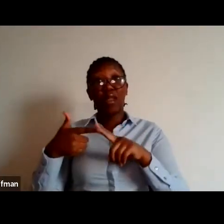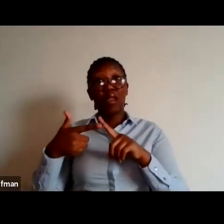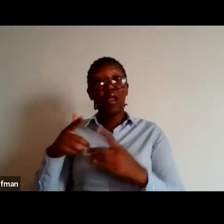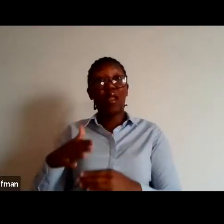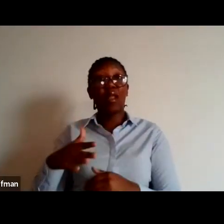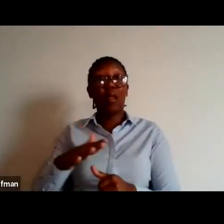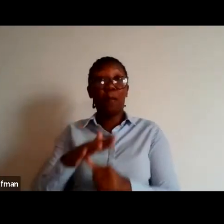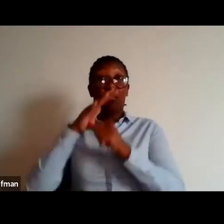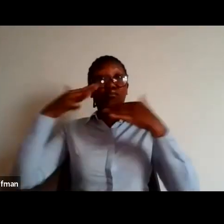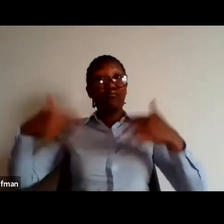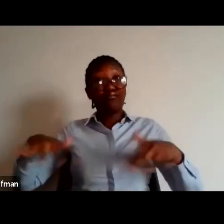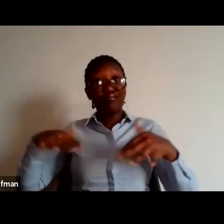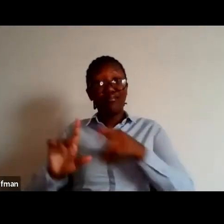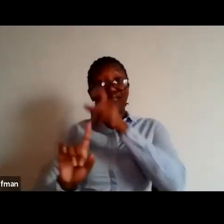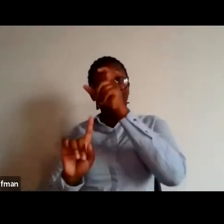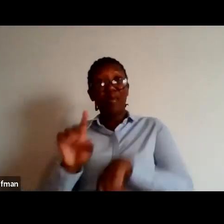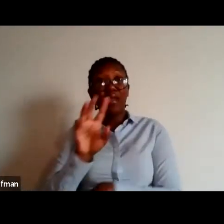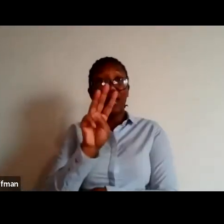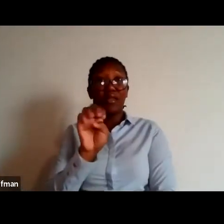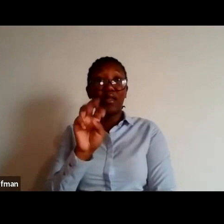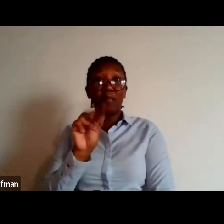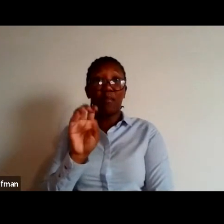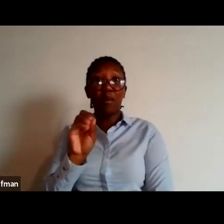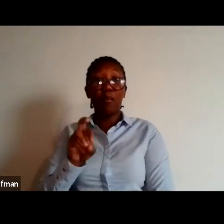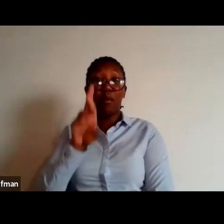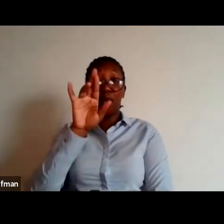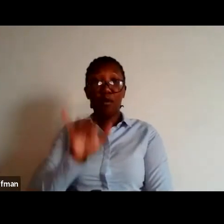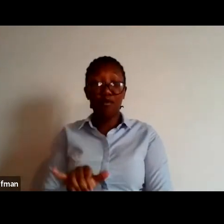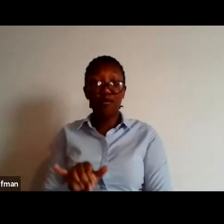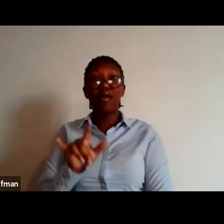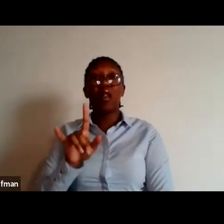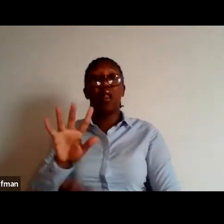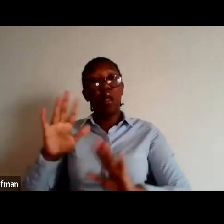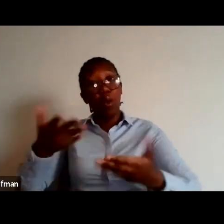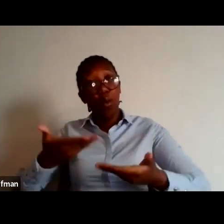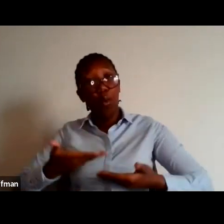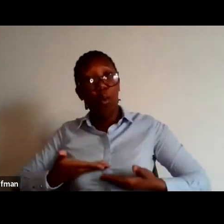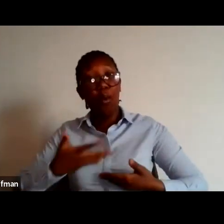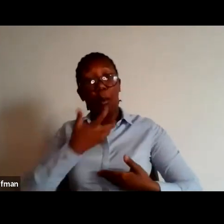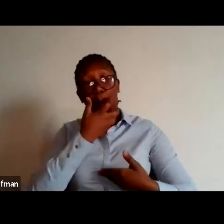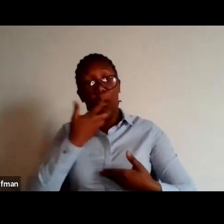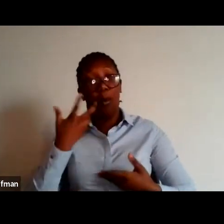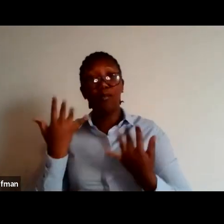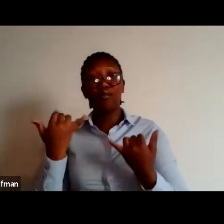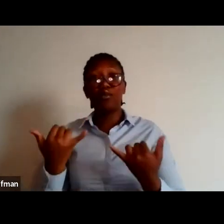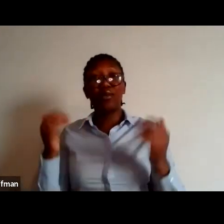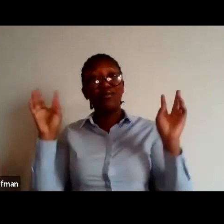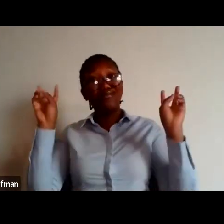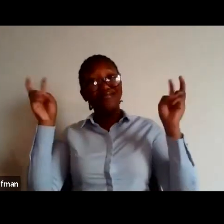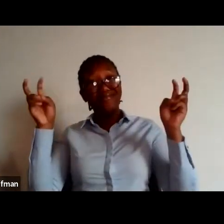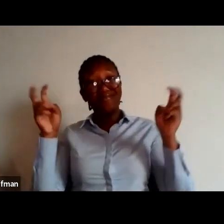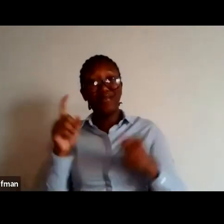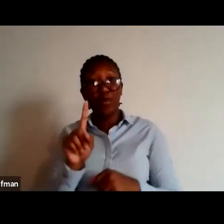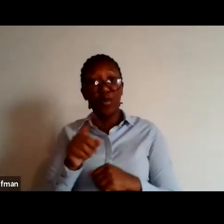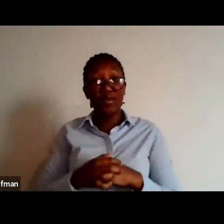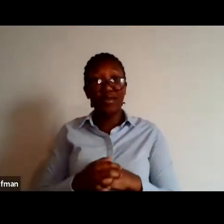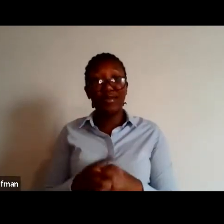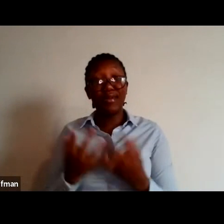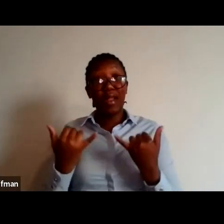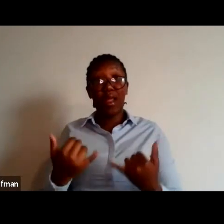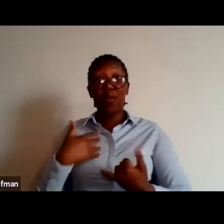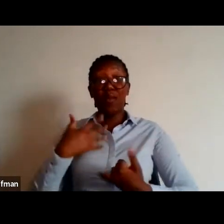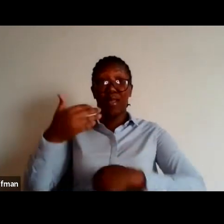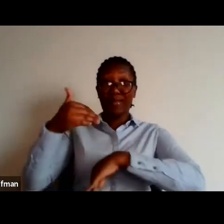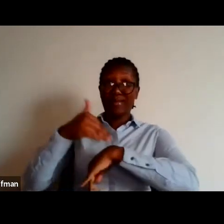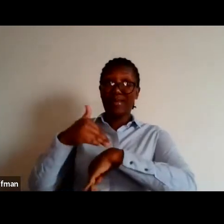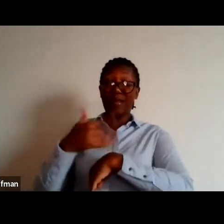Doe, for the warm welcome and introduction of the topic. I would like to take this